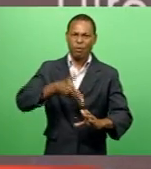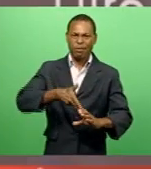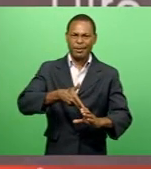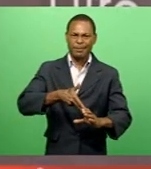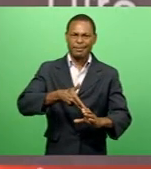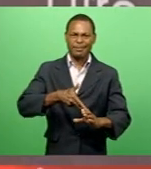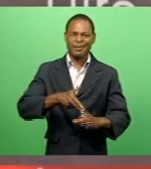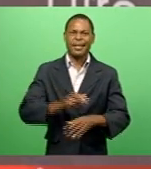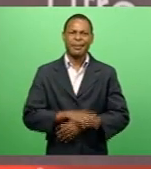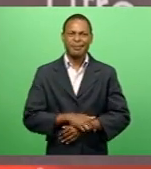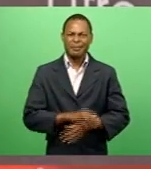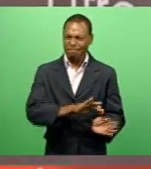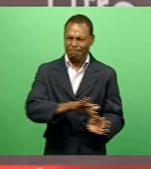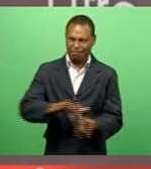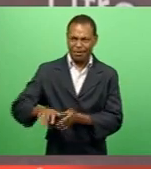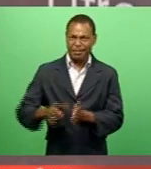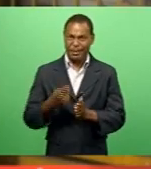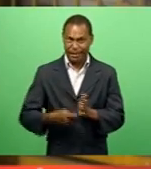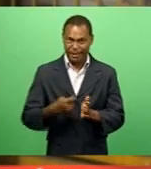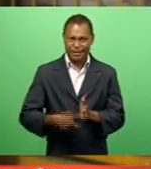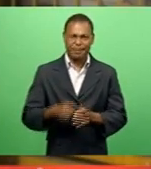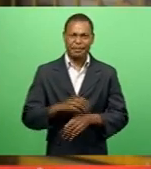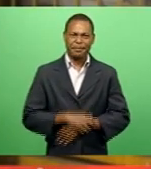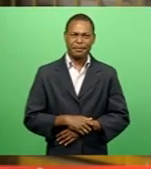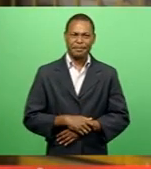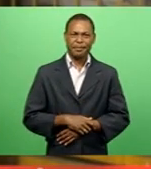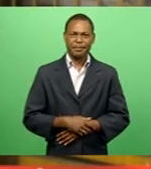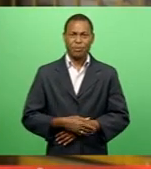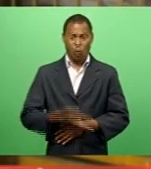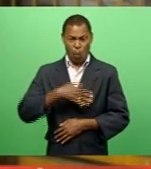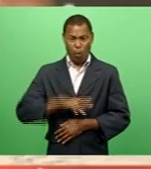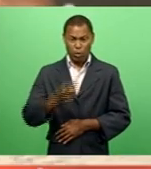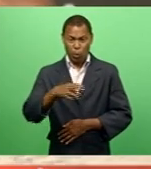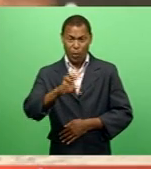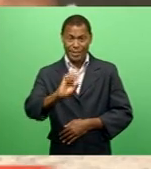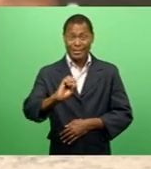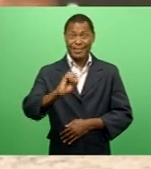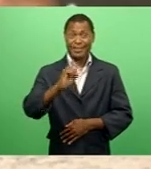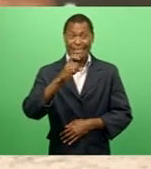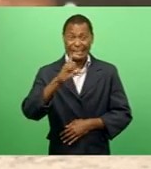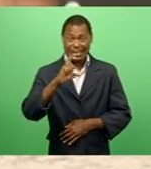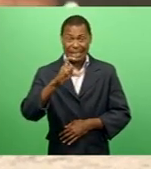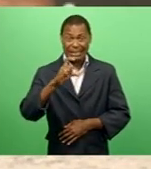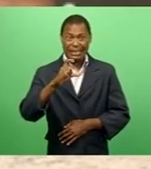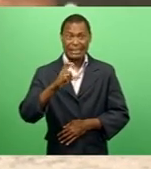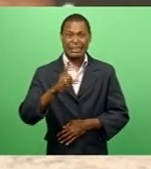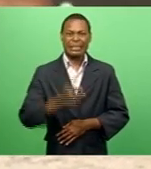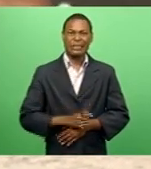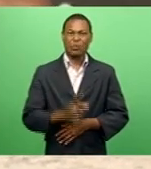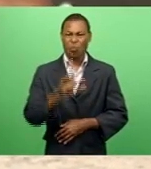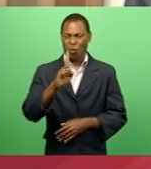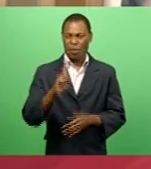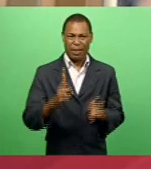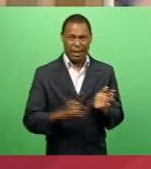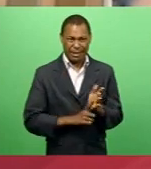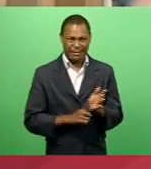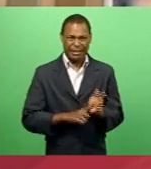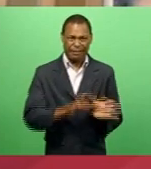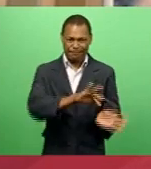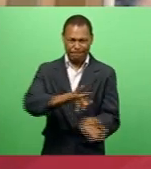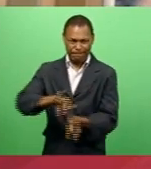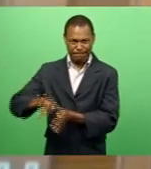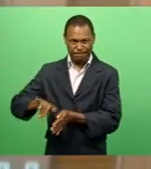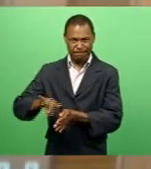The National Federation Party wants the 20 cents per litre tax on fuel to be removed. NFP obviously is known to play what we